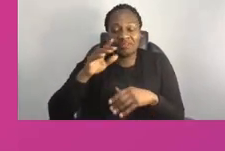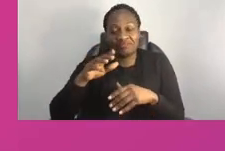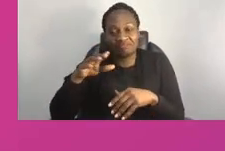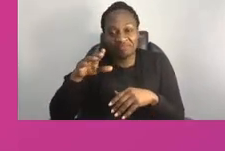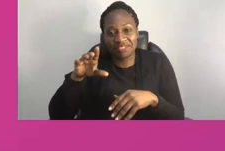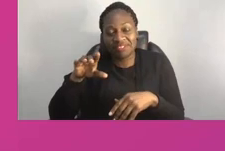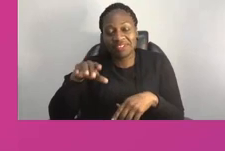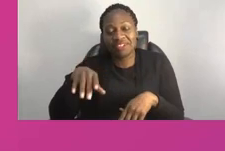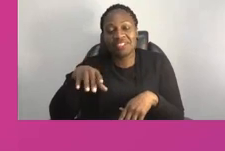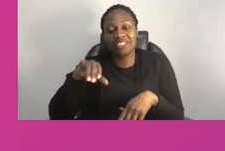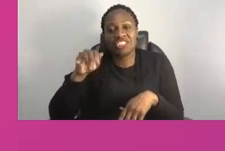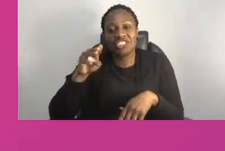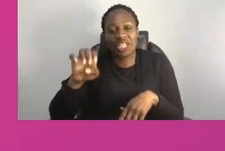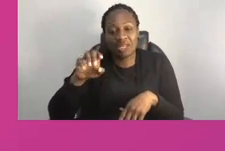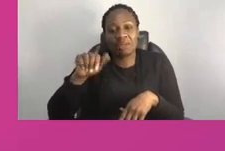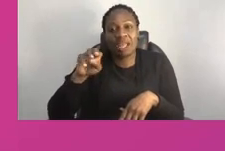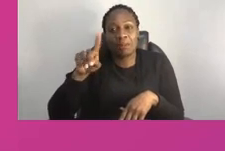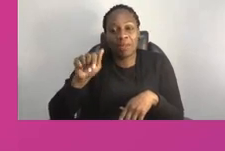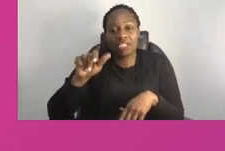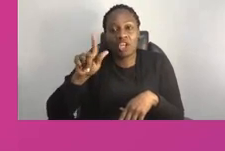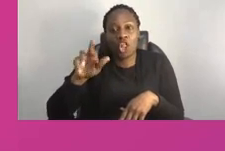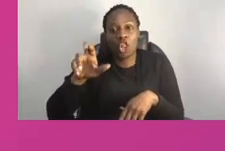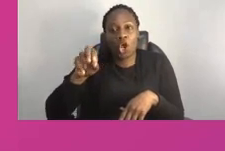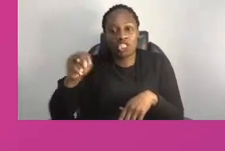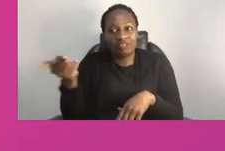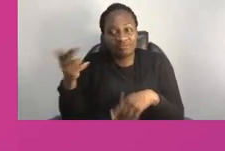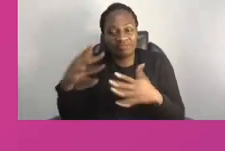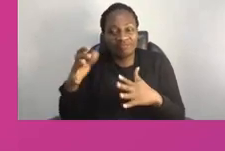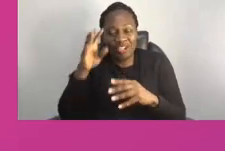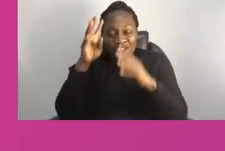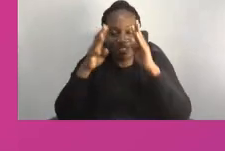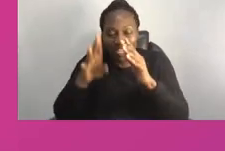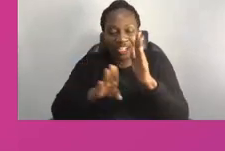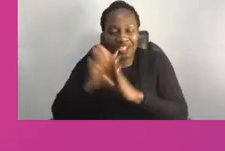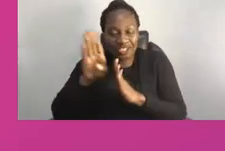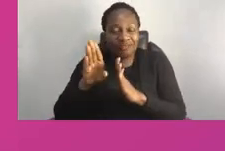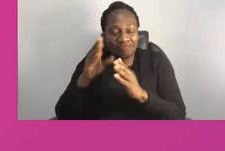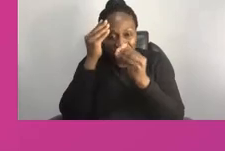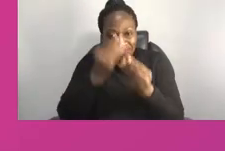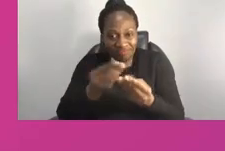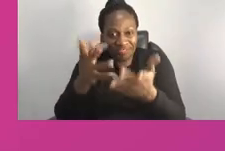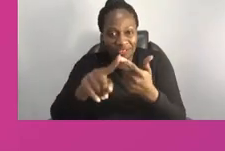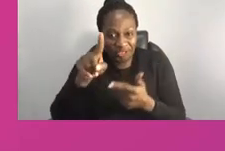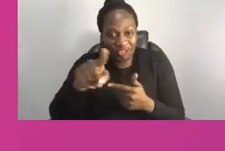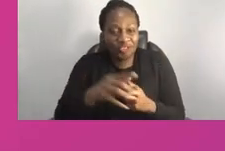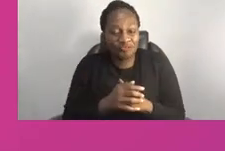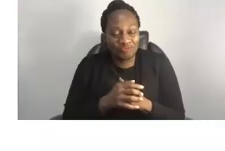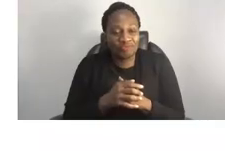to Amanda Larson. And we are eager to pass along what we have created and learned to you.